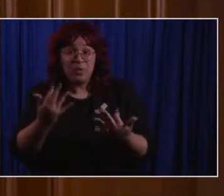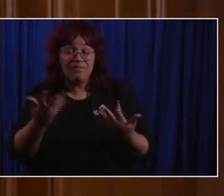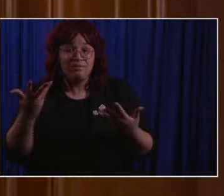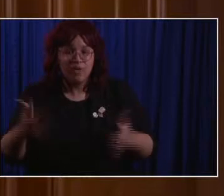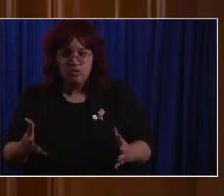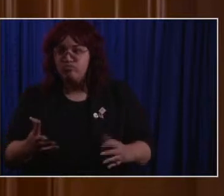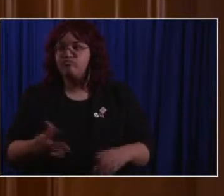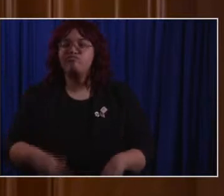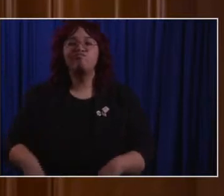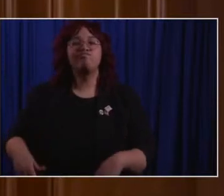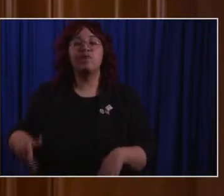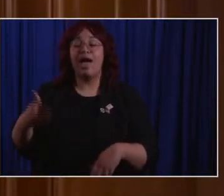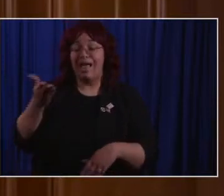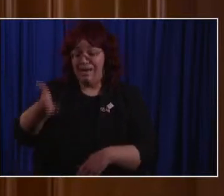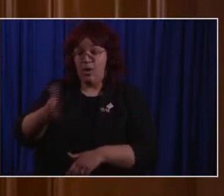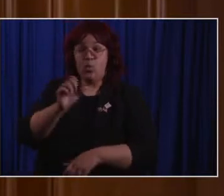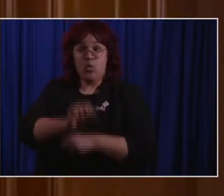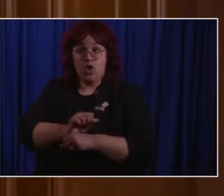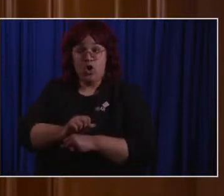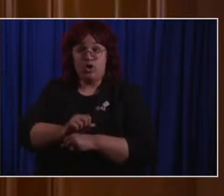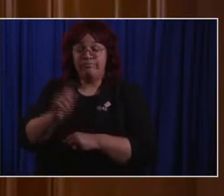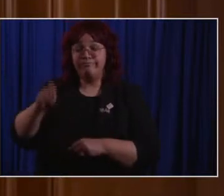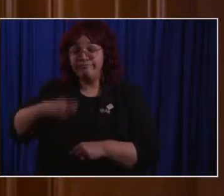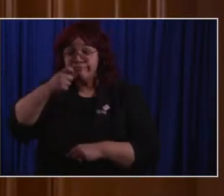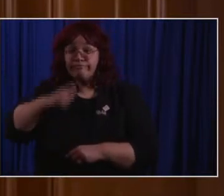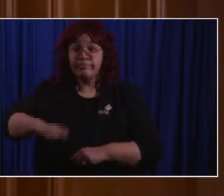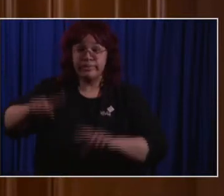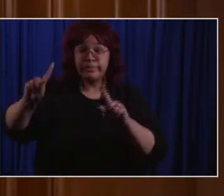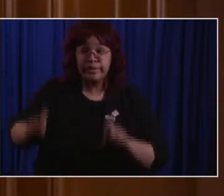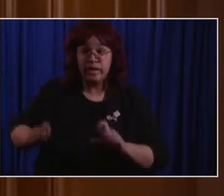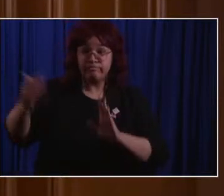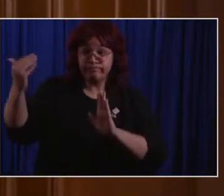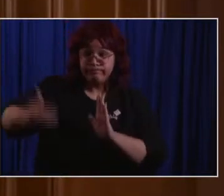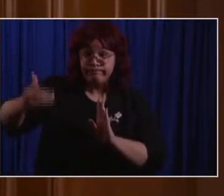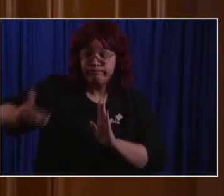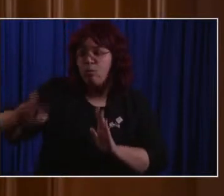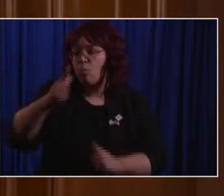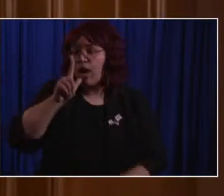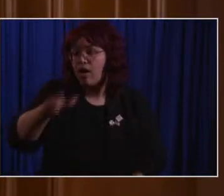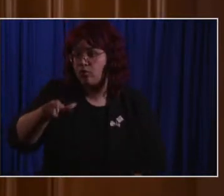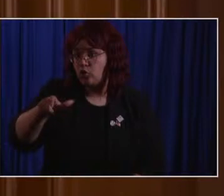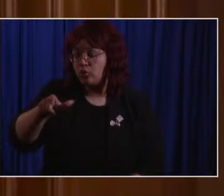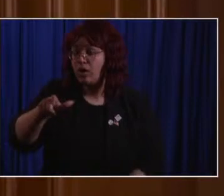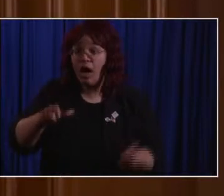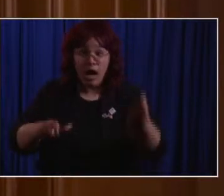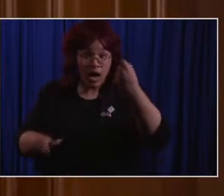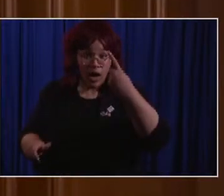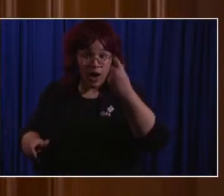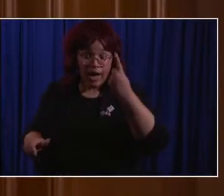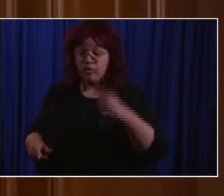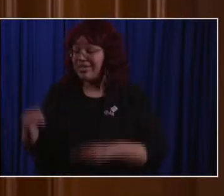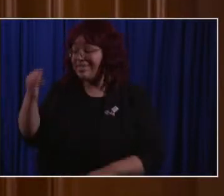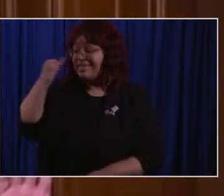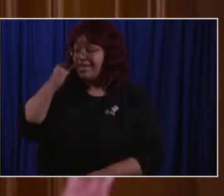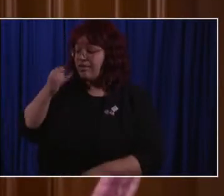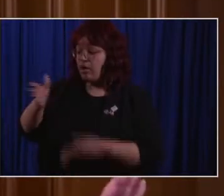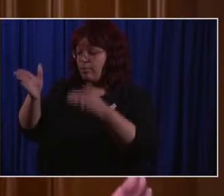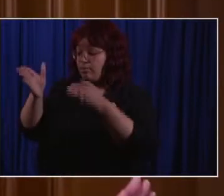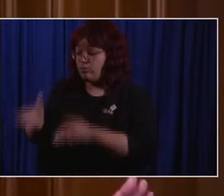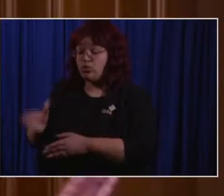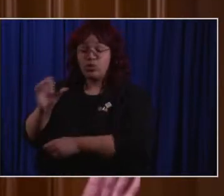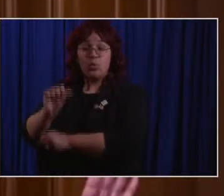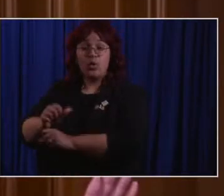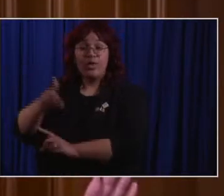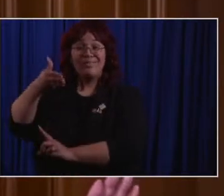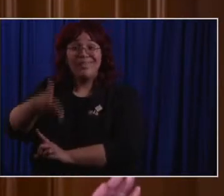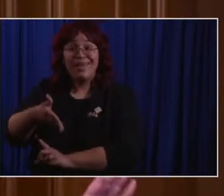Unvaccinated staff in those facilities will continue to have to be tested twice a week. So if you're unvaccinated,